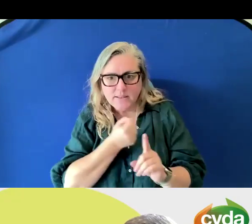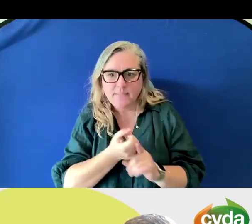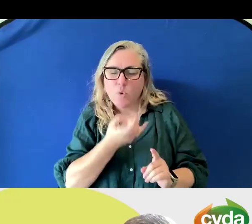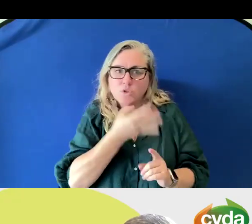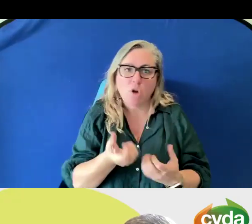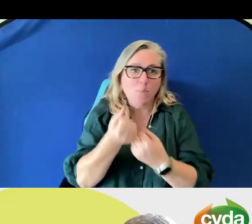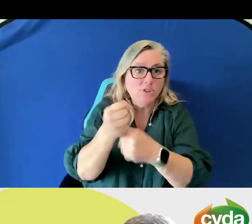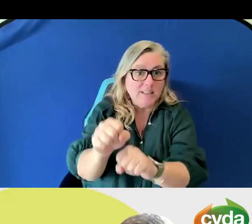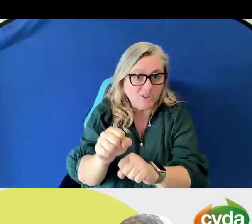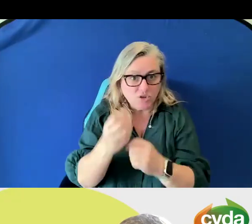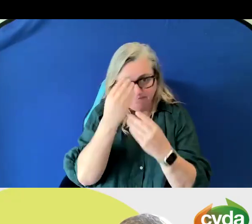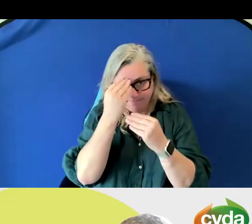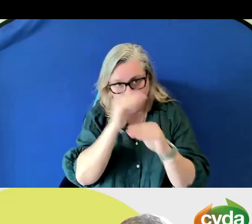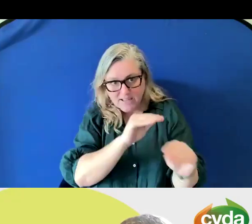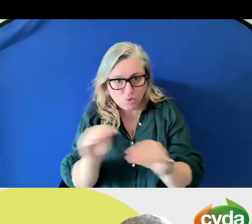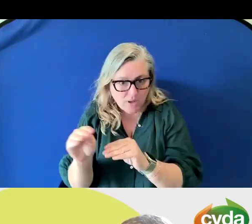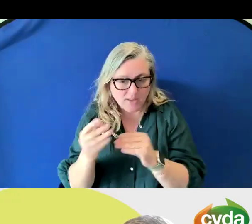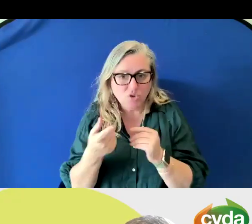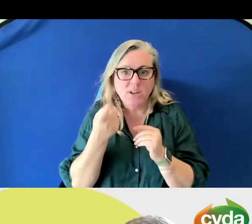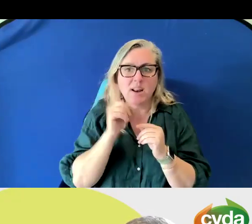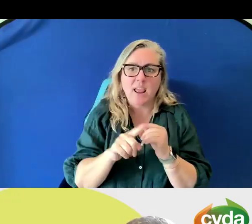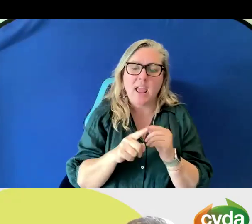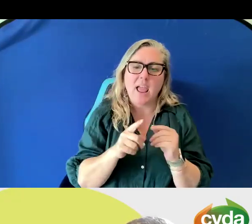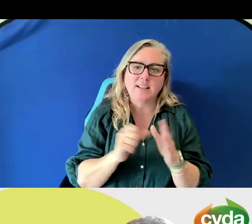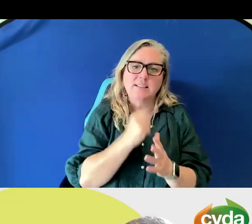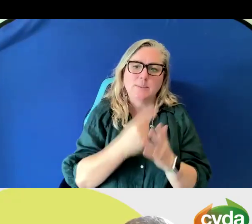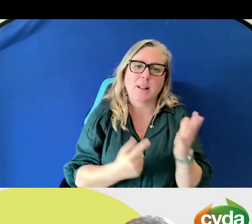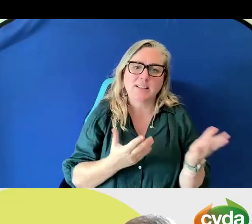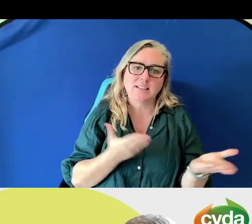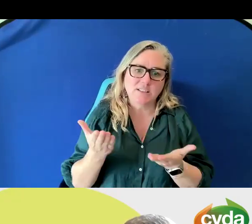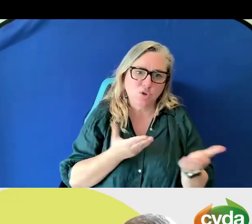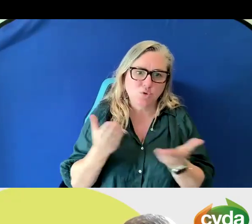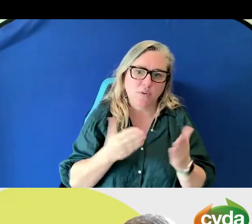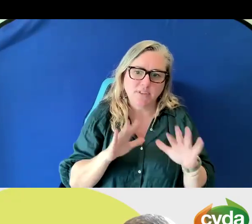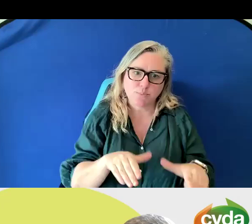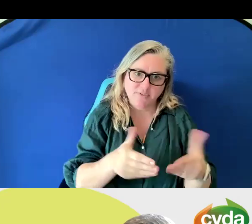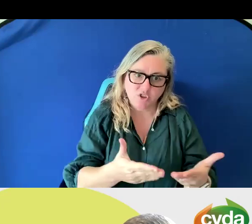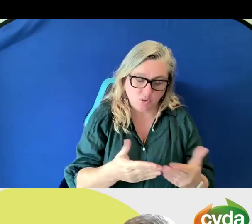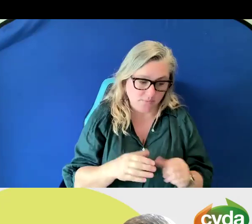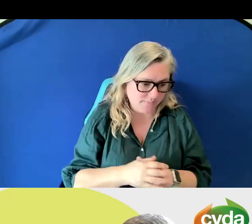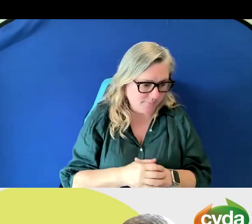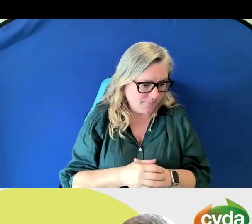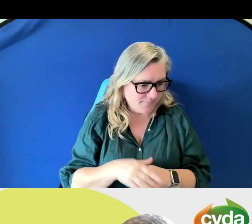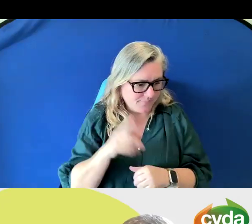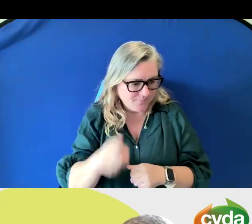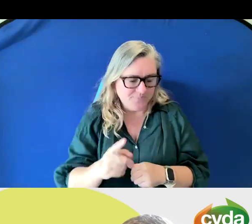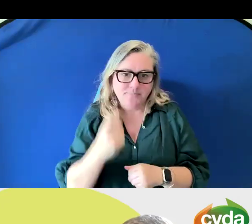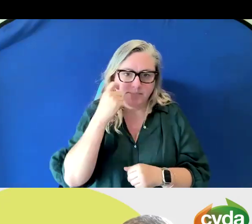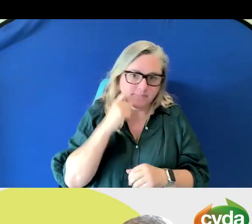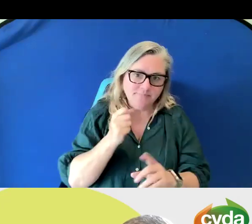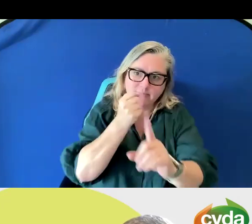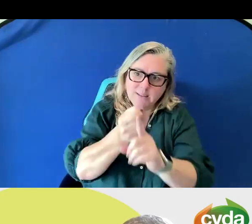protection, education, and disability service provision. As Community Impact Manager, Sonia strives to support CYDA to have a genuine